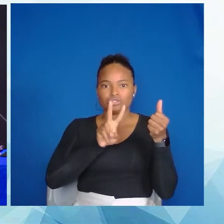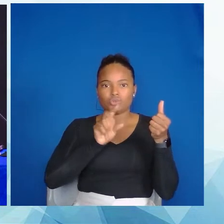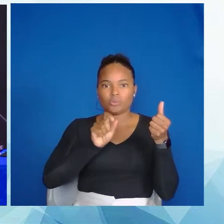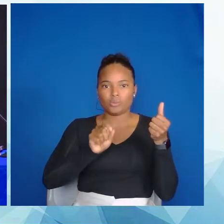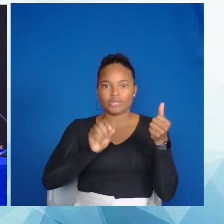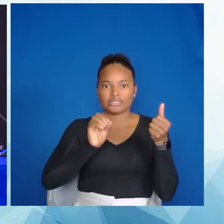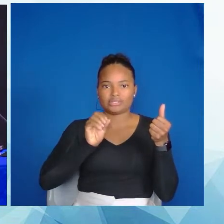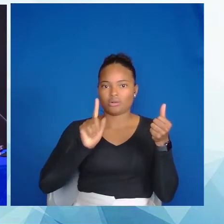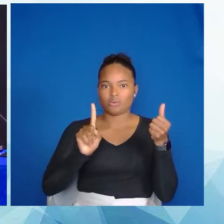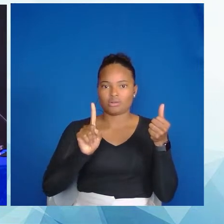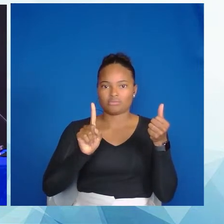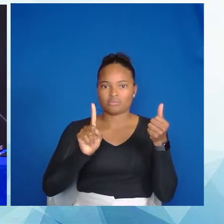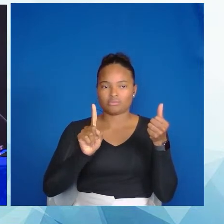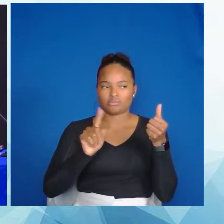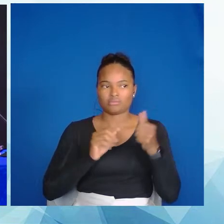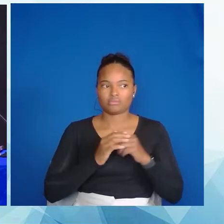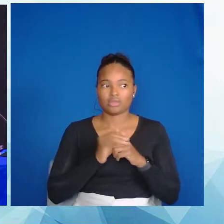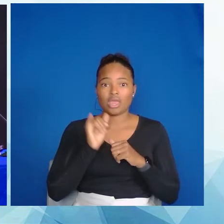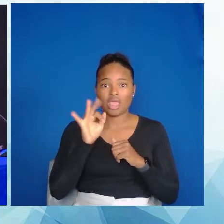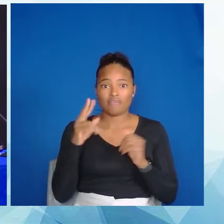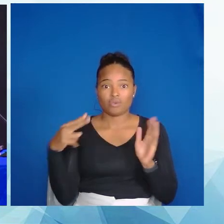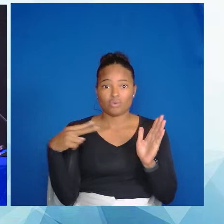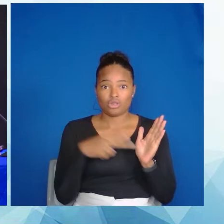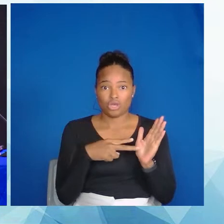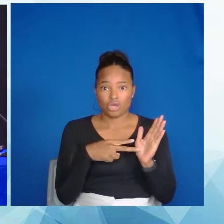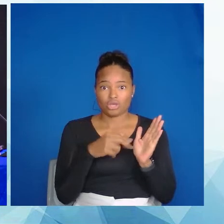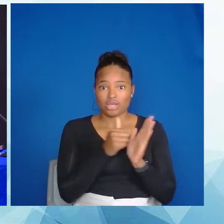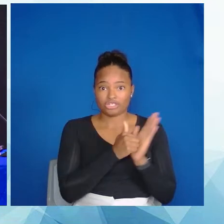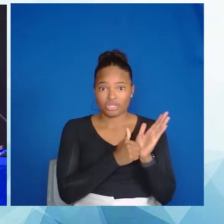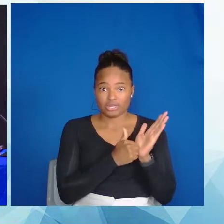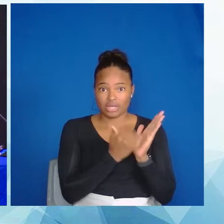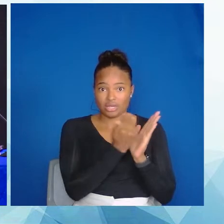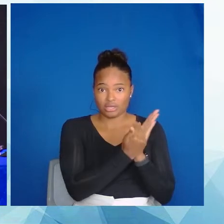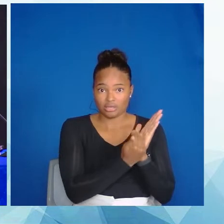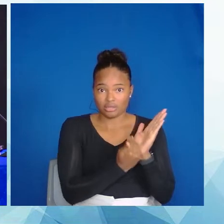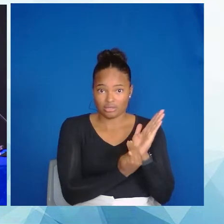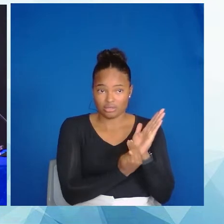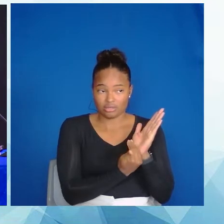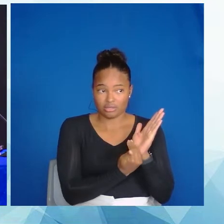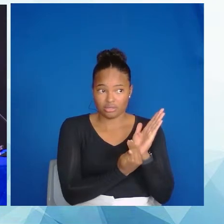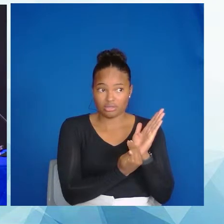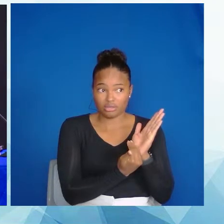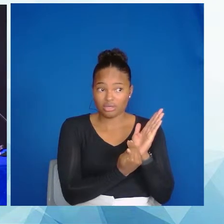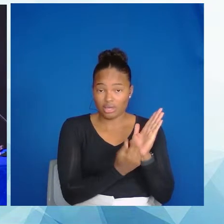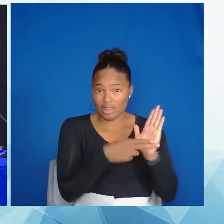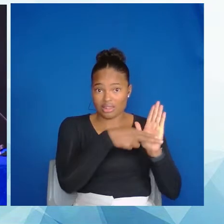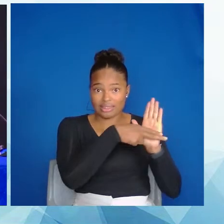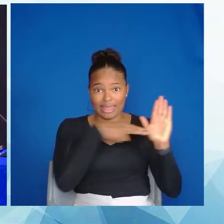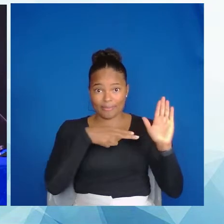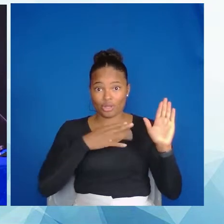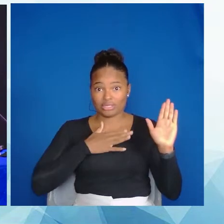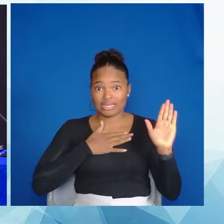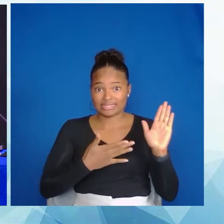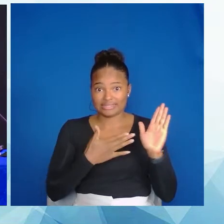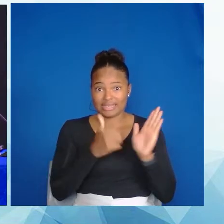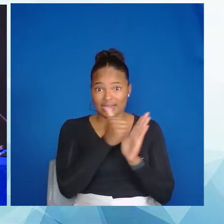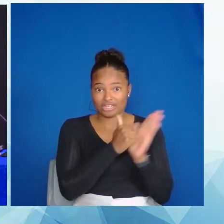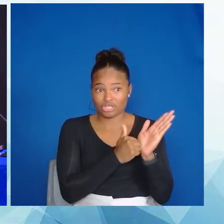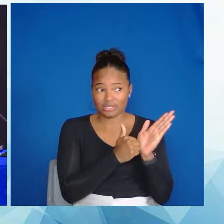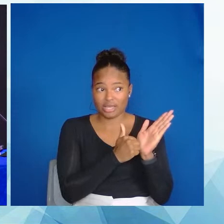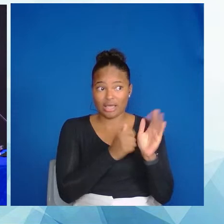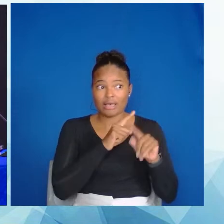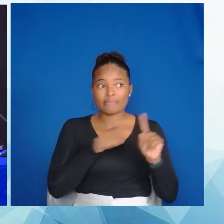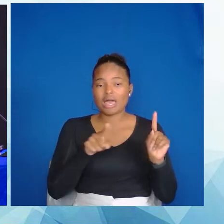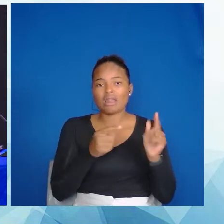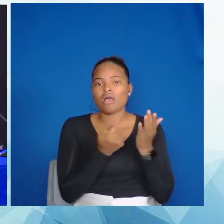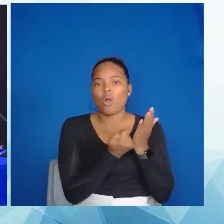2.01. If you look at the agenda item, it is labeled a consent agenda item. It was just